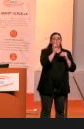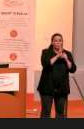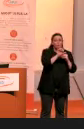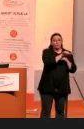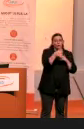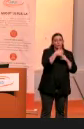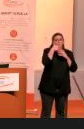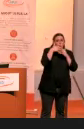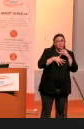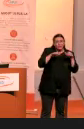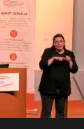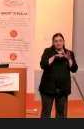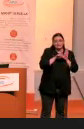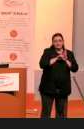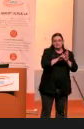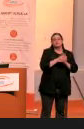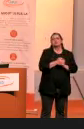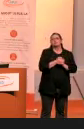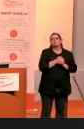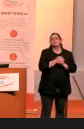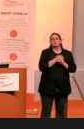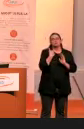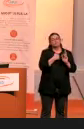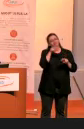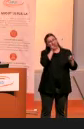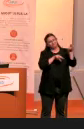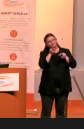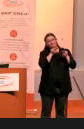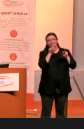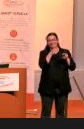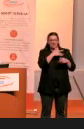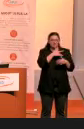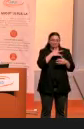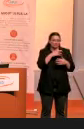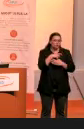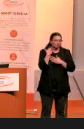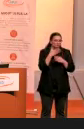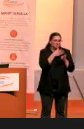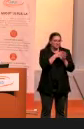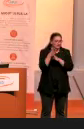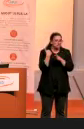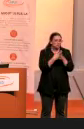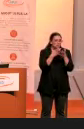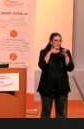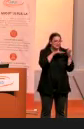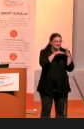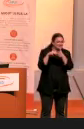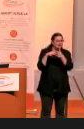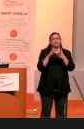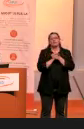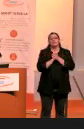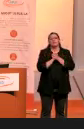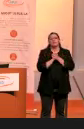also going to be looking, hopefully, at what that does to any cardiovascular risk factors as well. So if you have any interest in